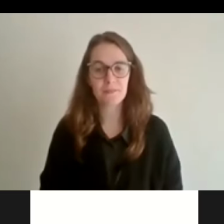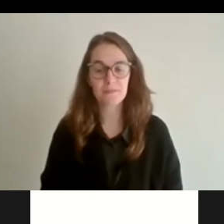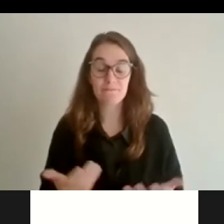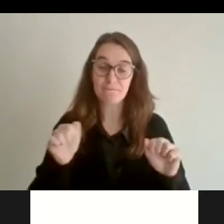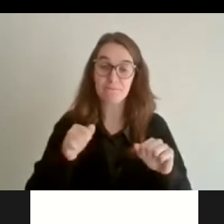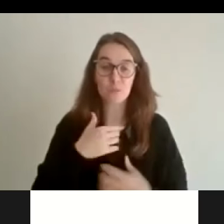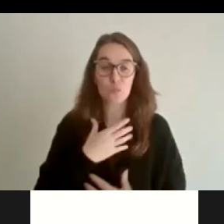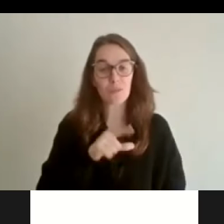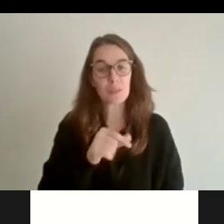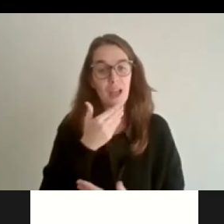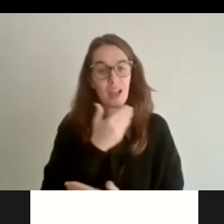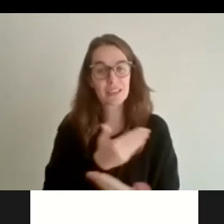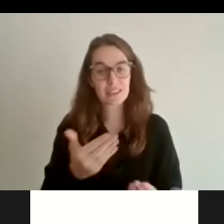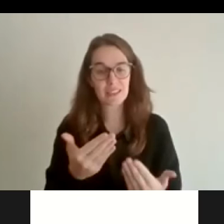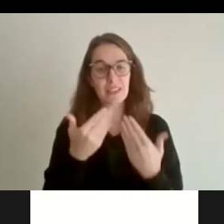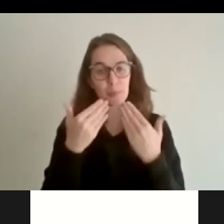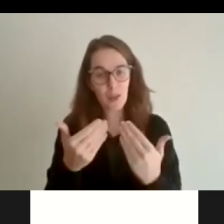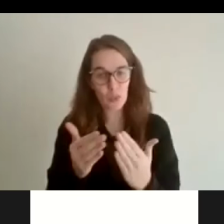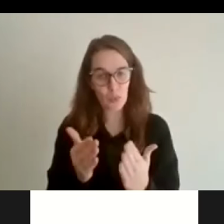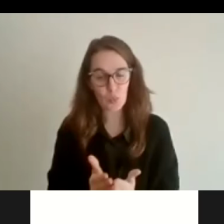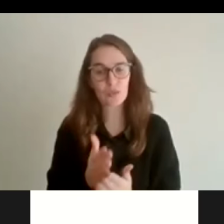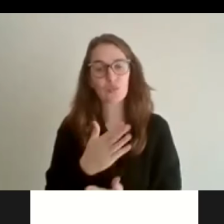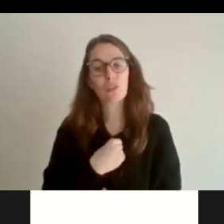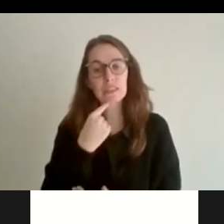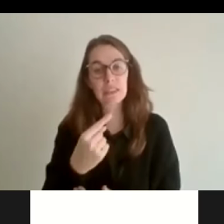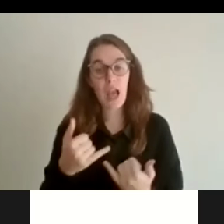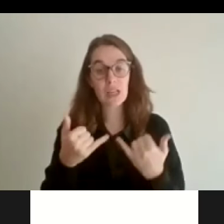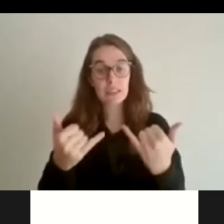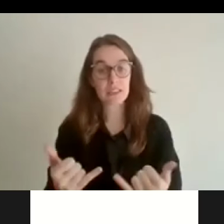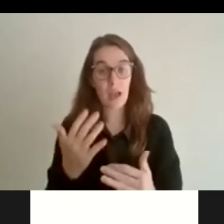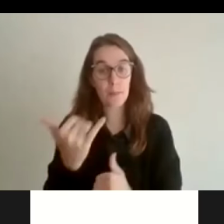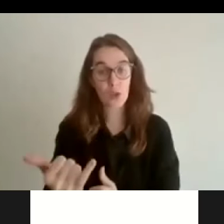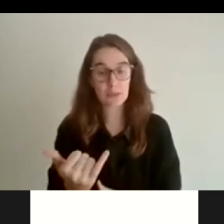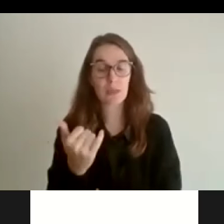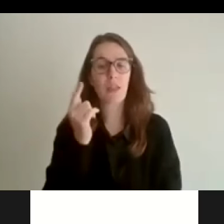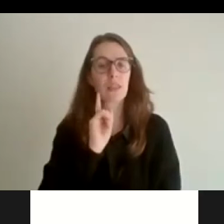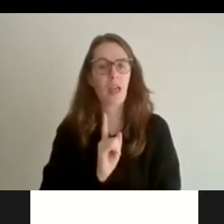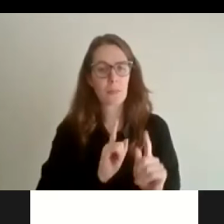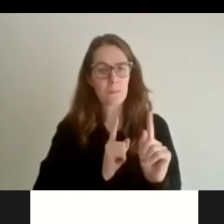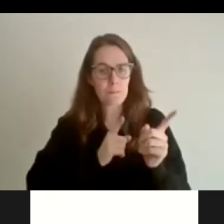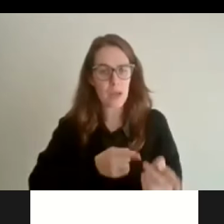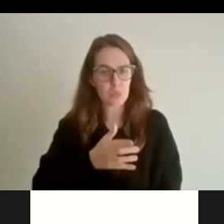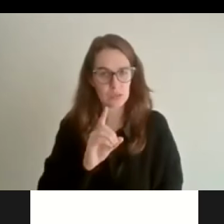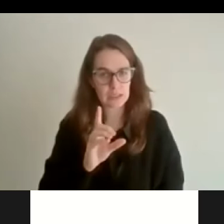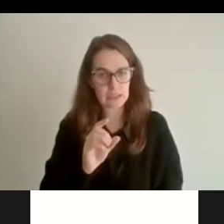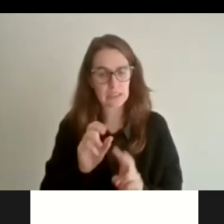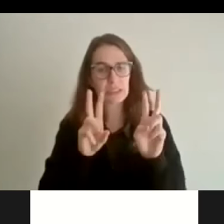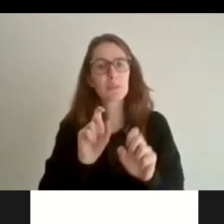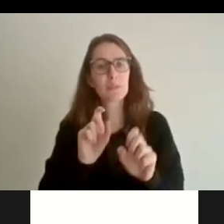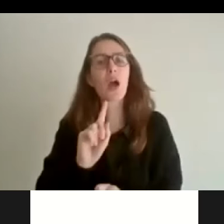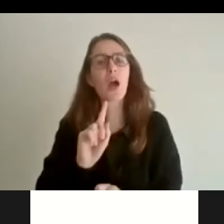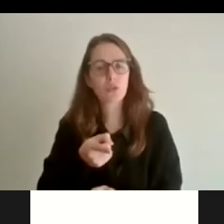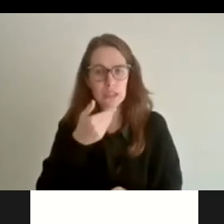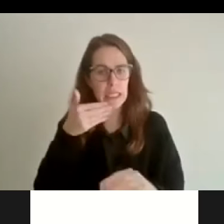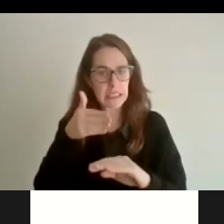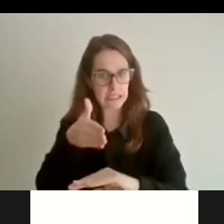to everyone. And just a quick reminder that our next session will be on March 16 on the topic of